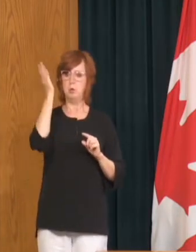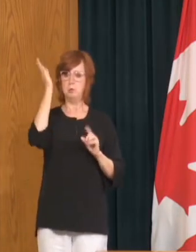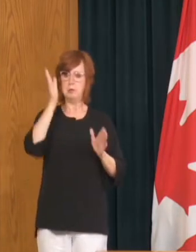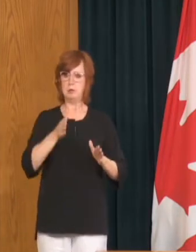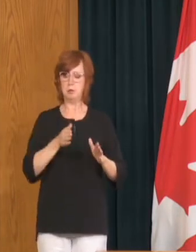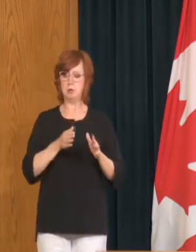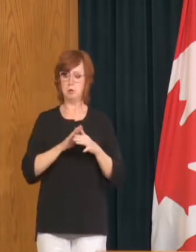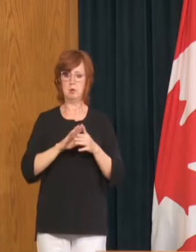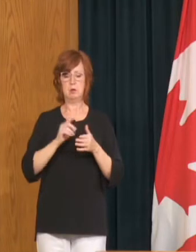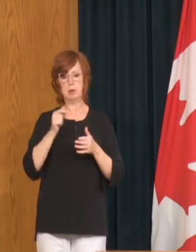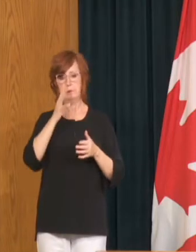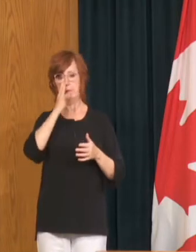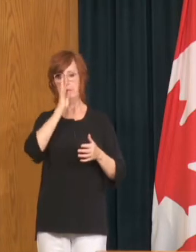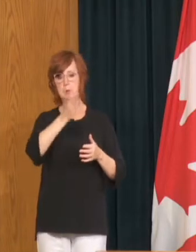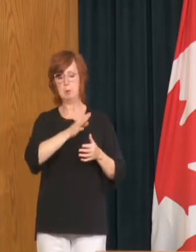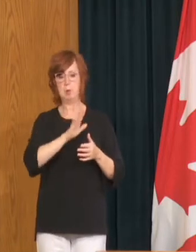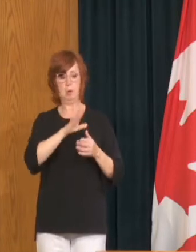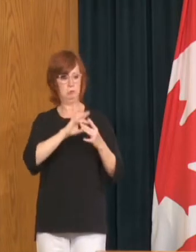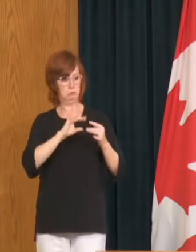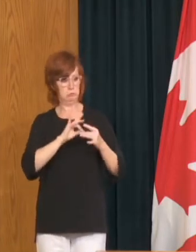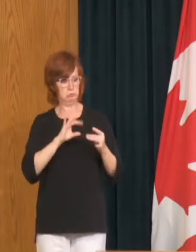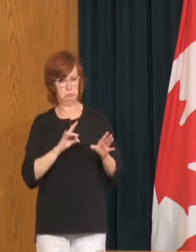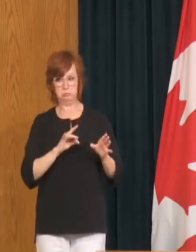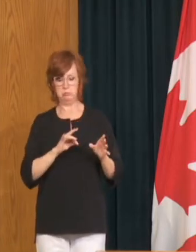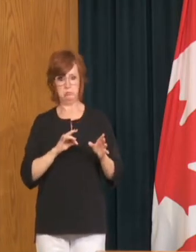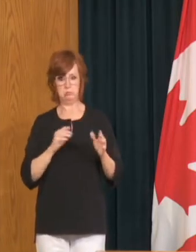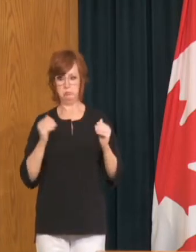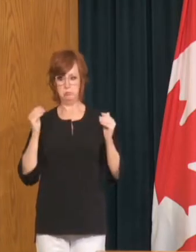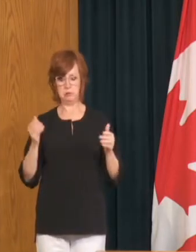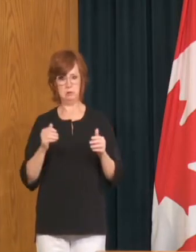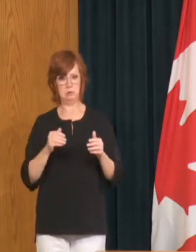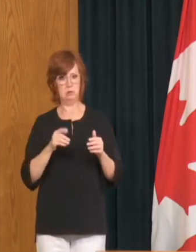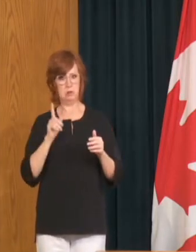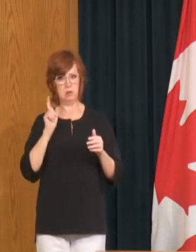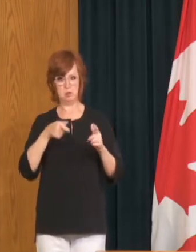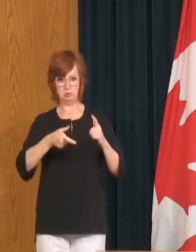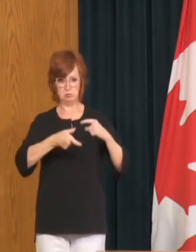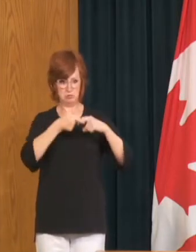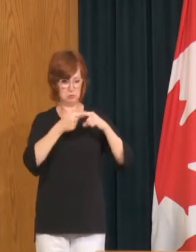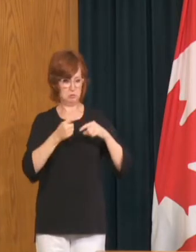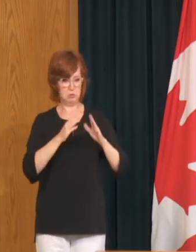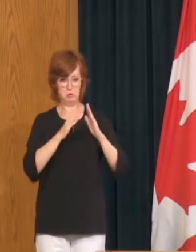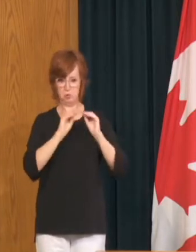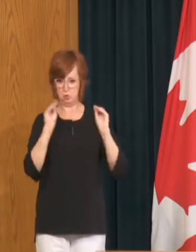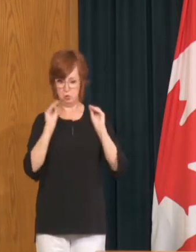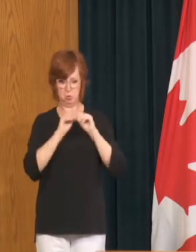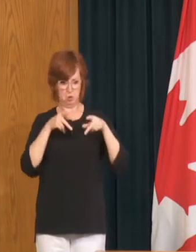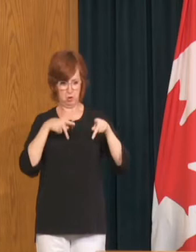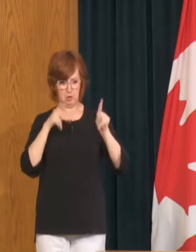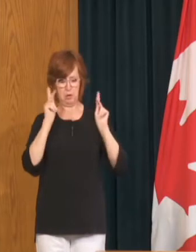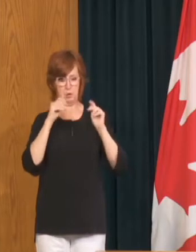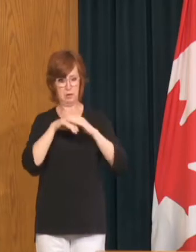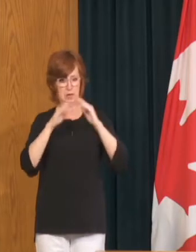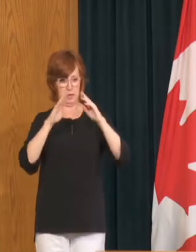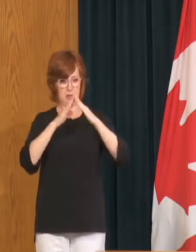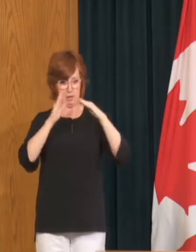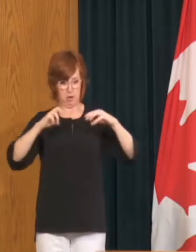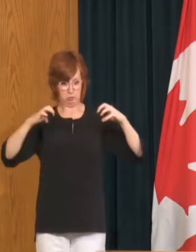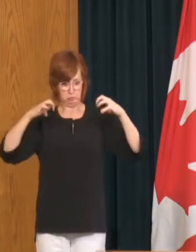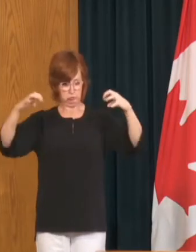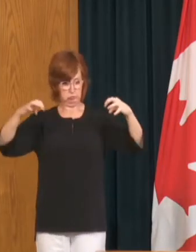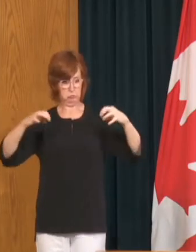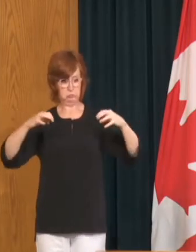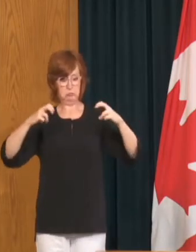when people are misbehaving. Should they be barred from the House for a day? Would there be something that you think would be